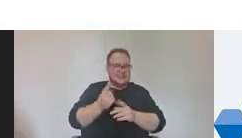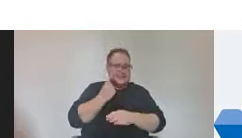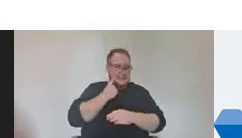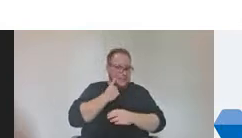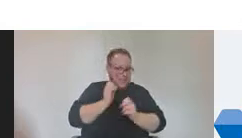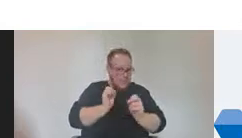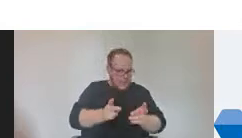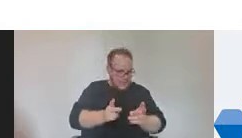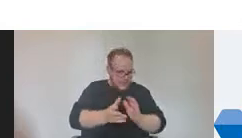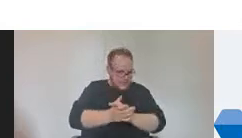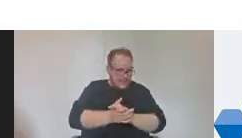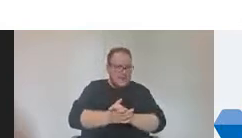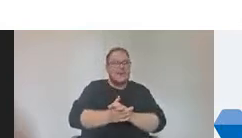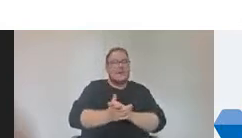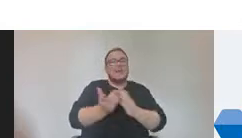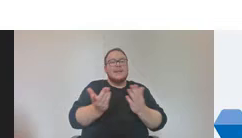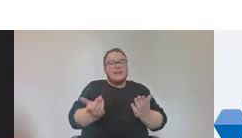that effectively